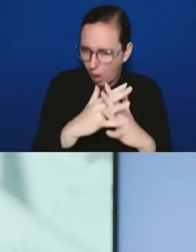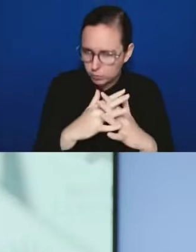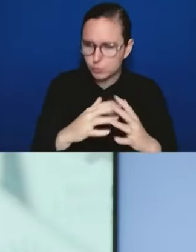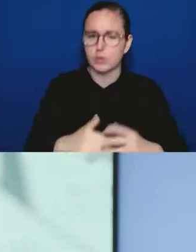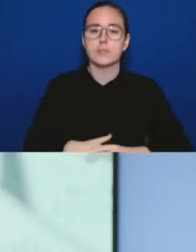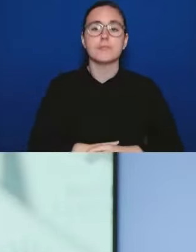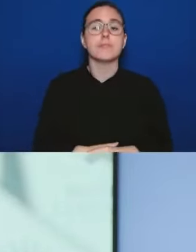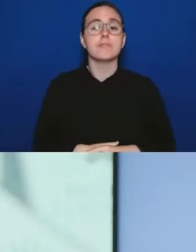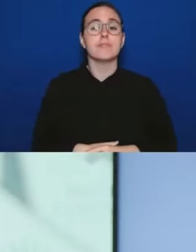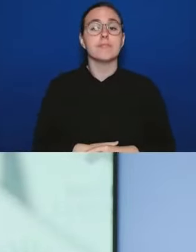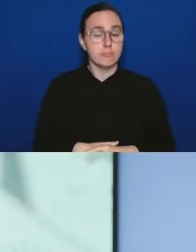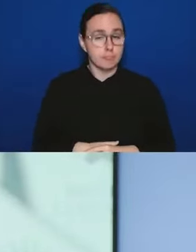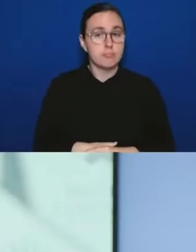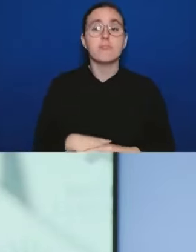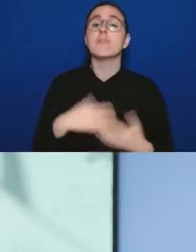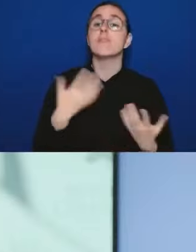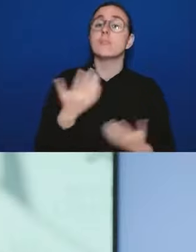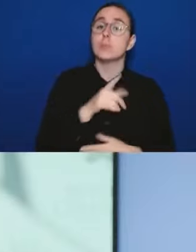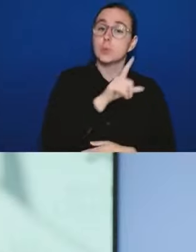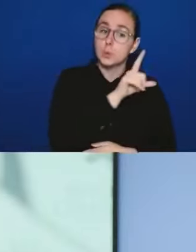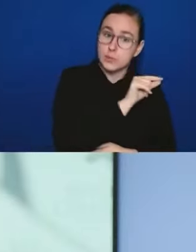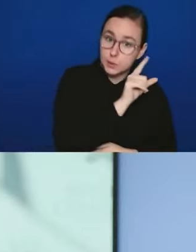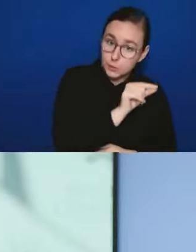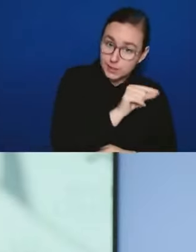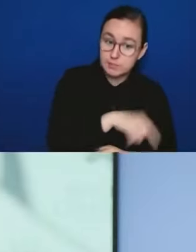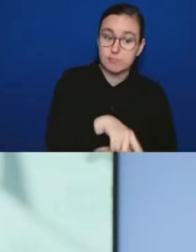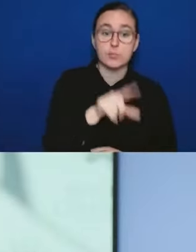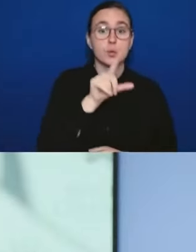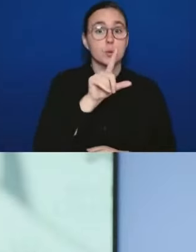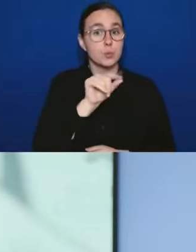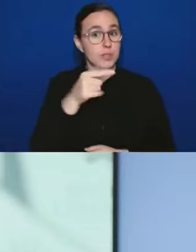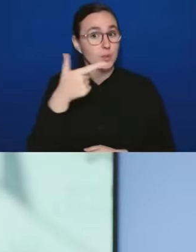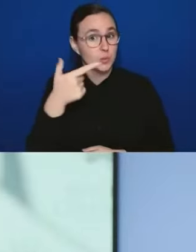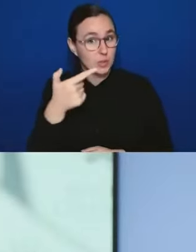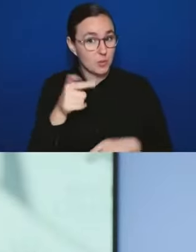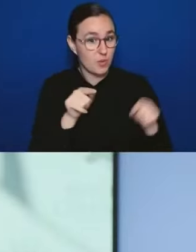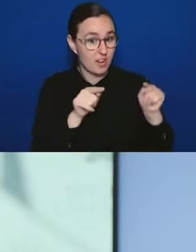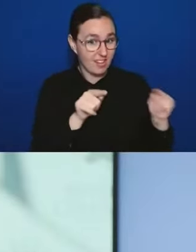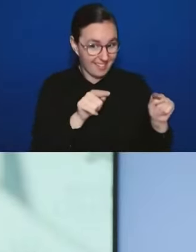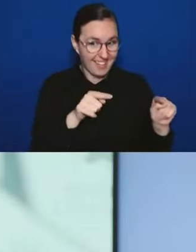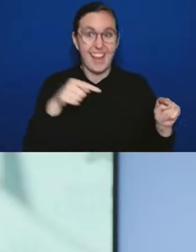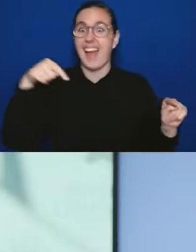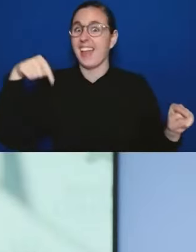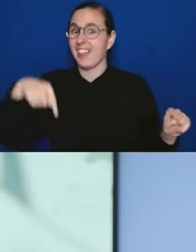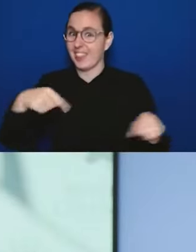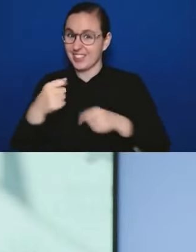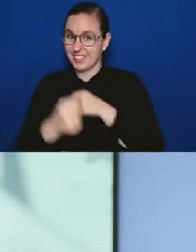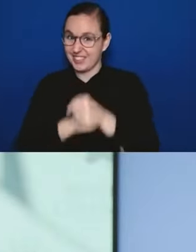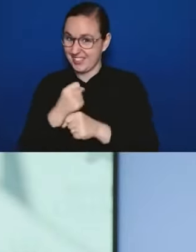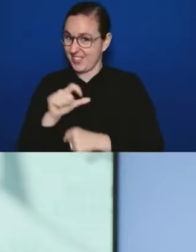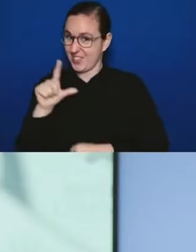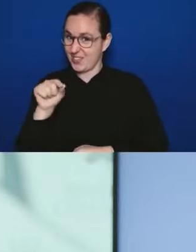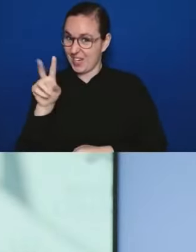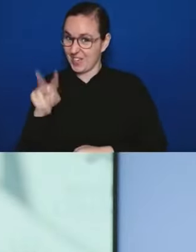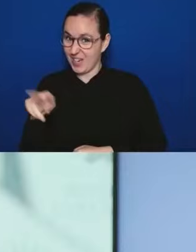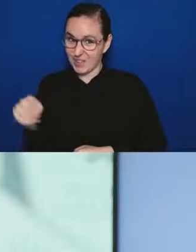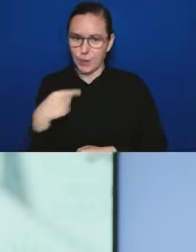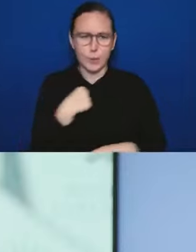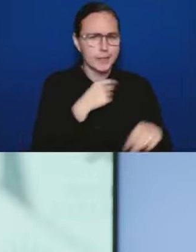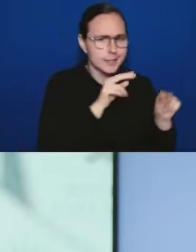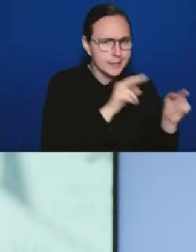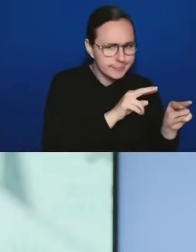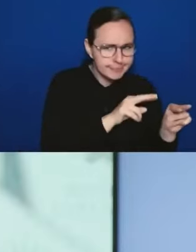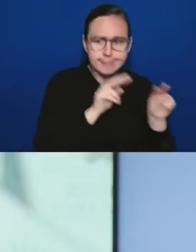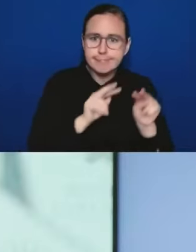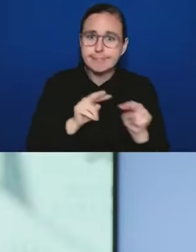and their teams across the province have been preparing for fall respiratory illness season. Those preparations